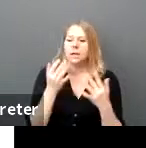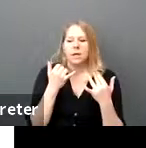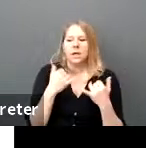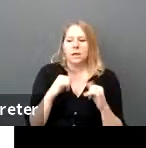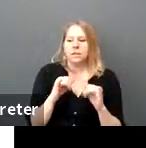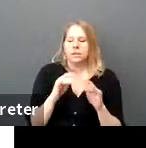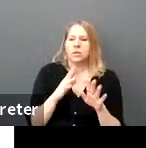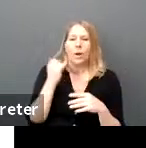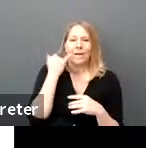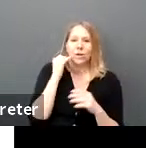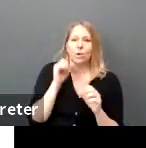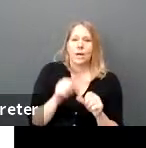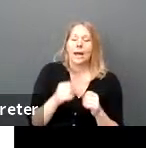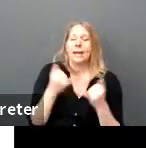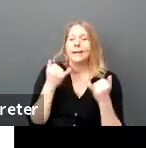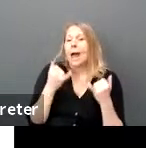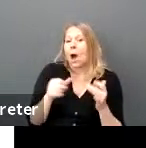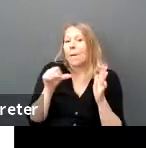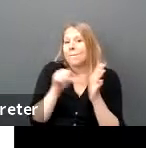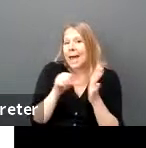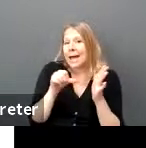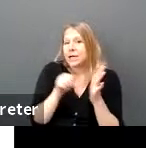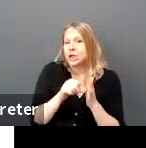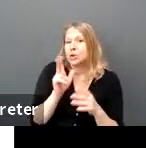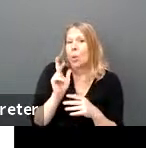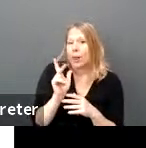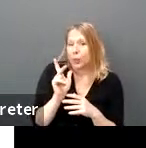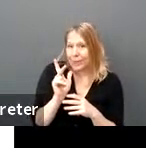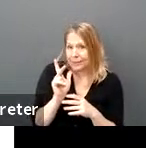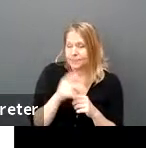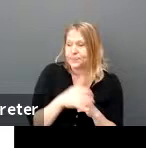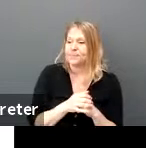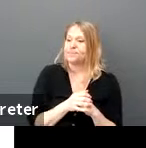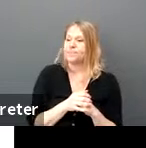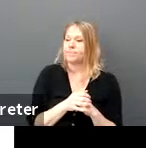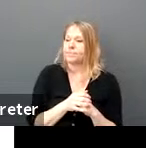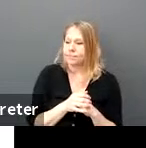still moving. If you can turn with me and go to page 23.